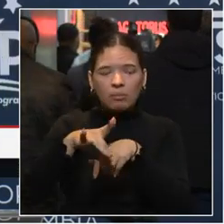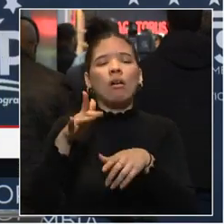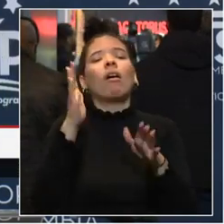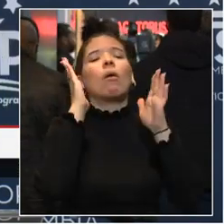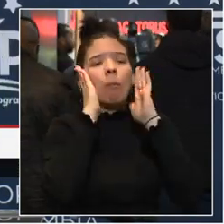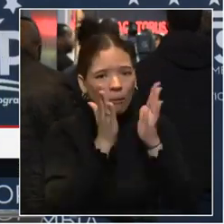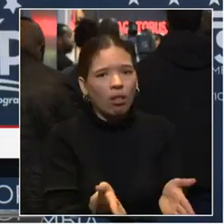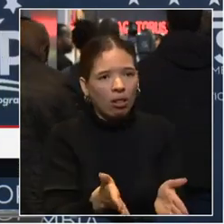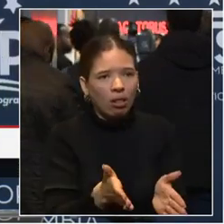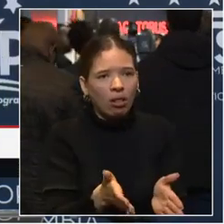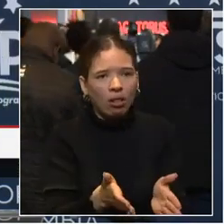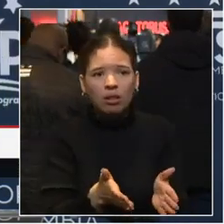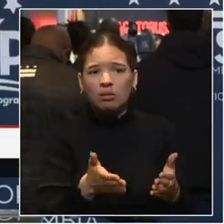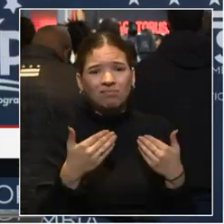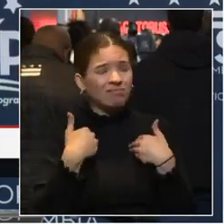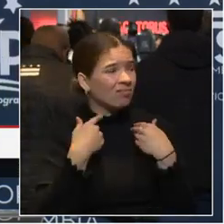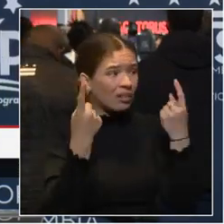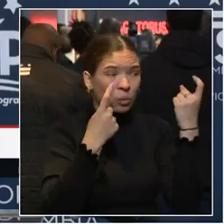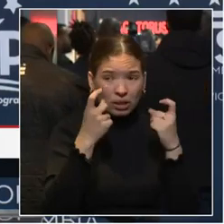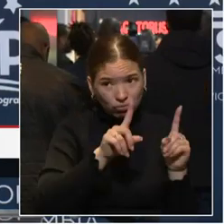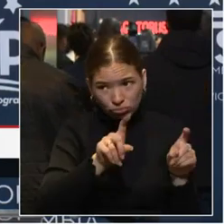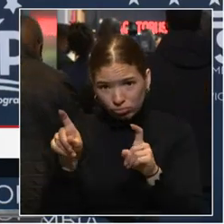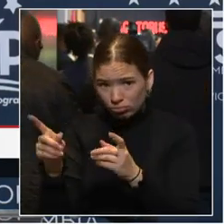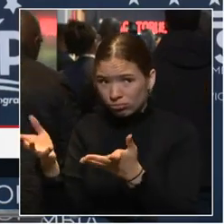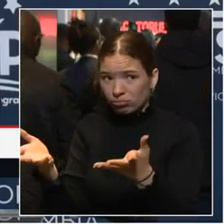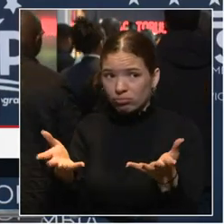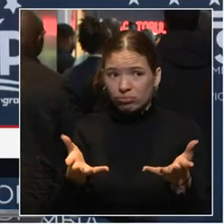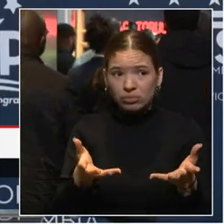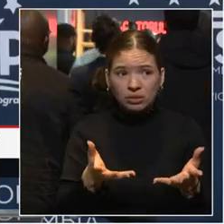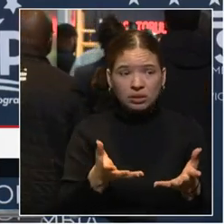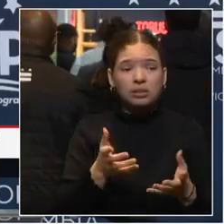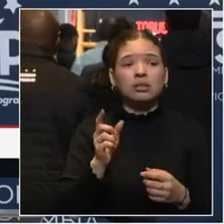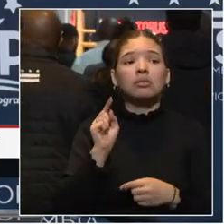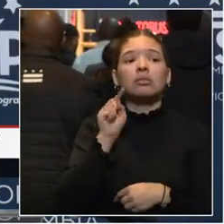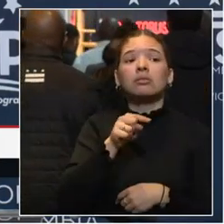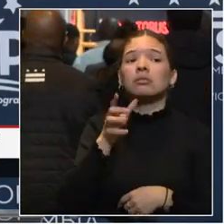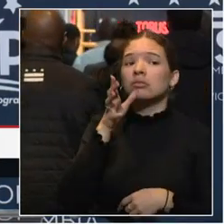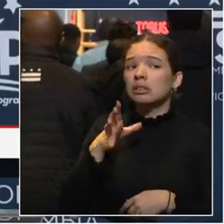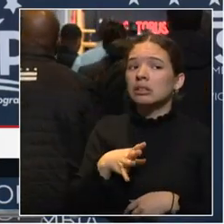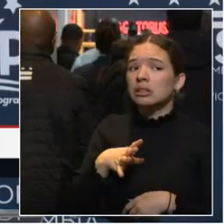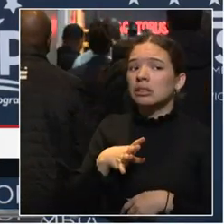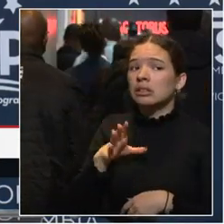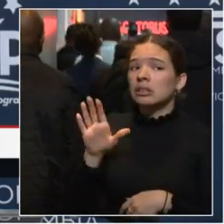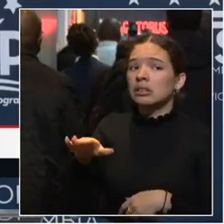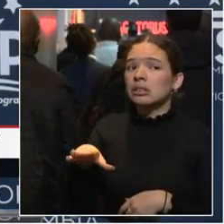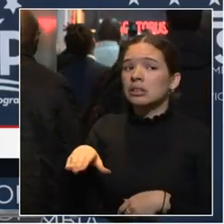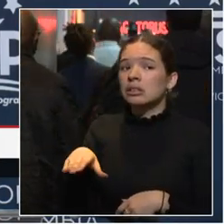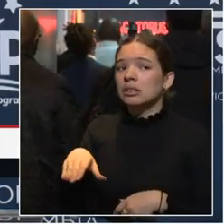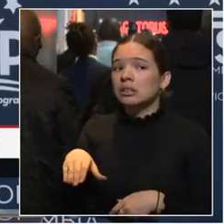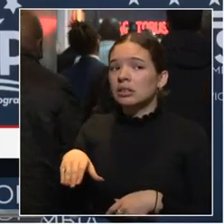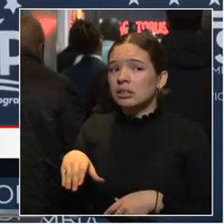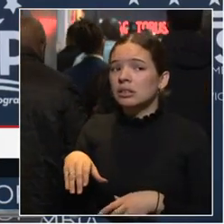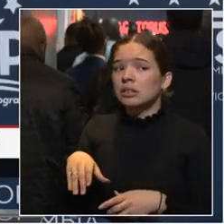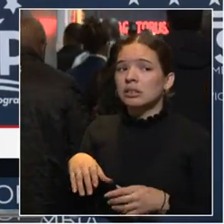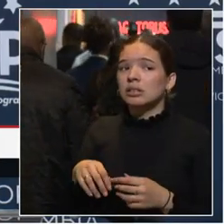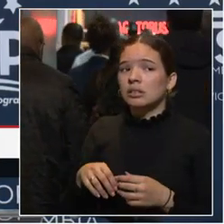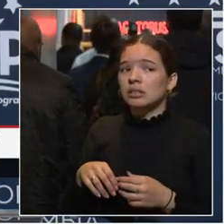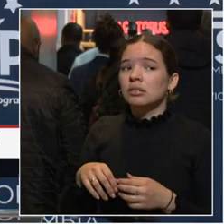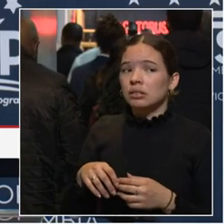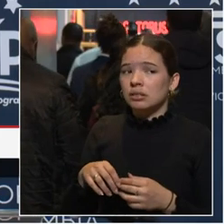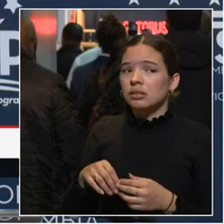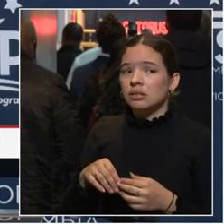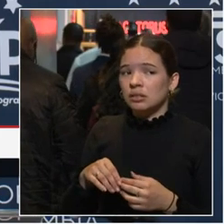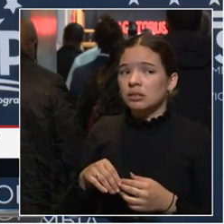Any other questions? First Lady? You're correct that the quality of the programs is very